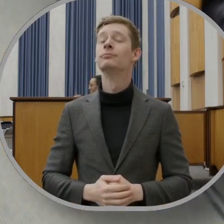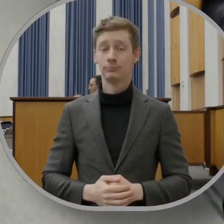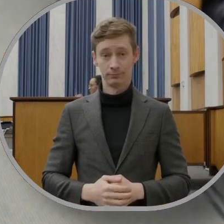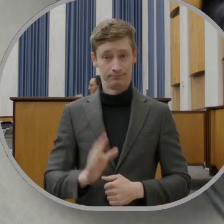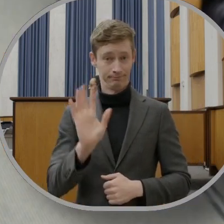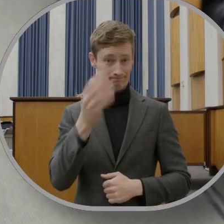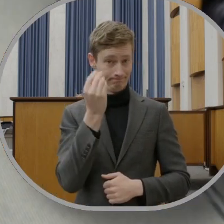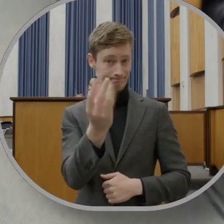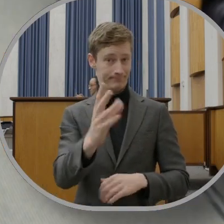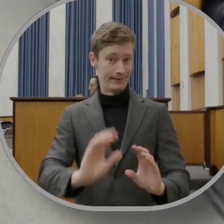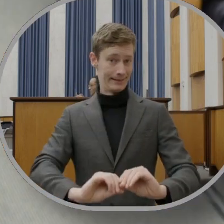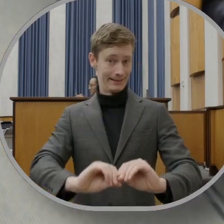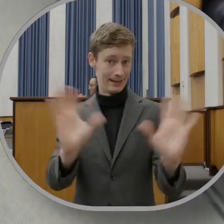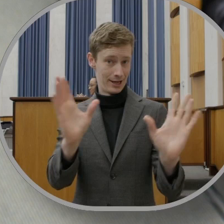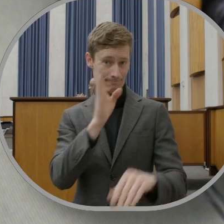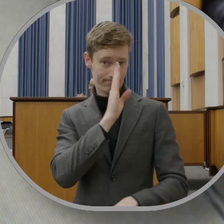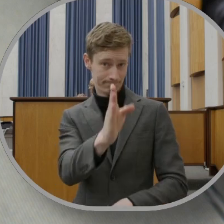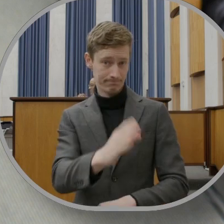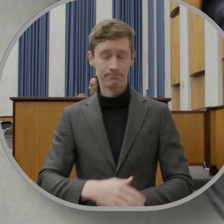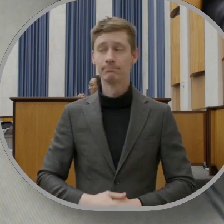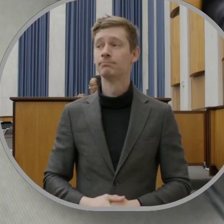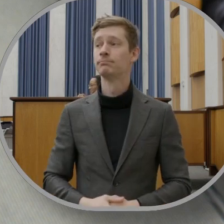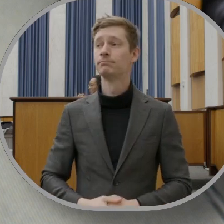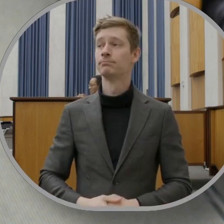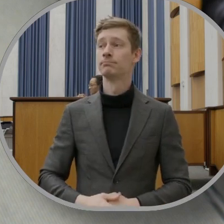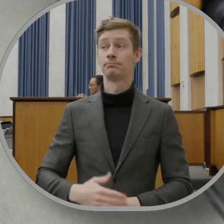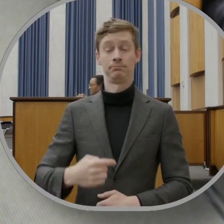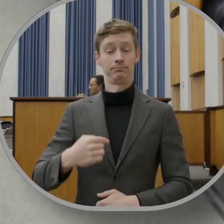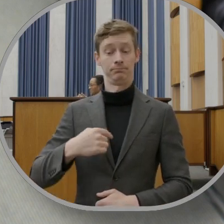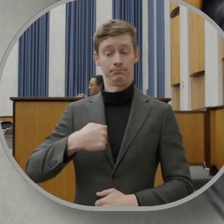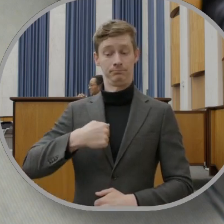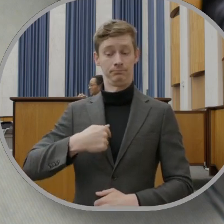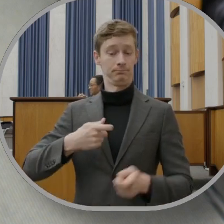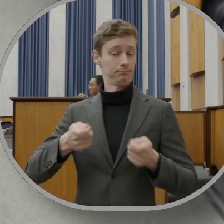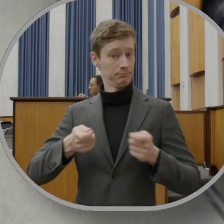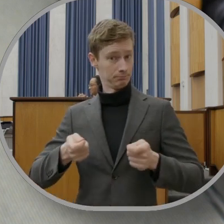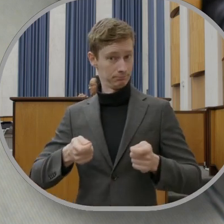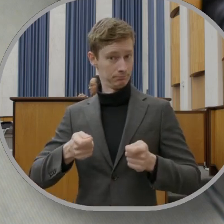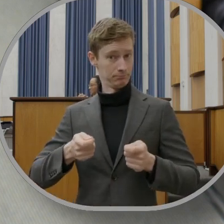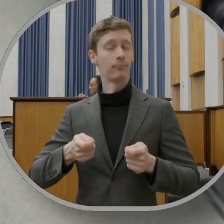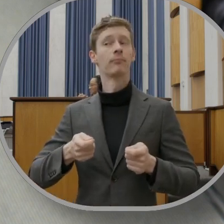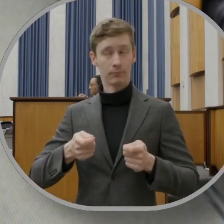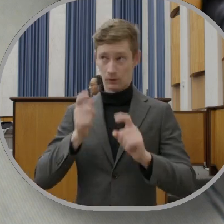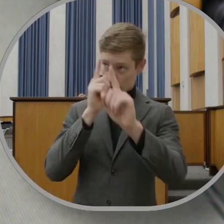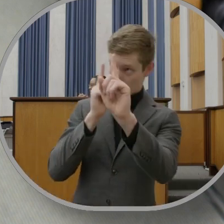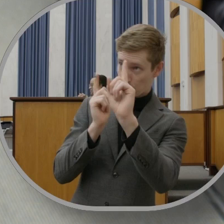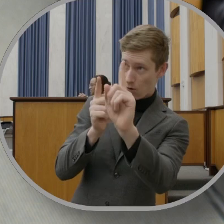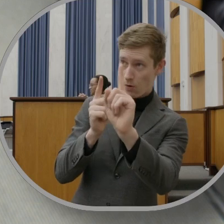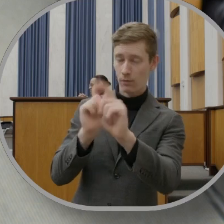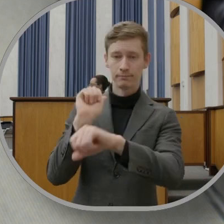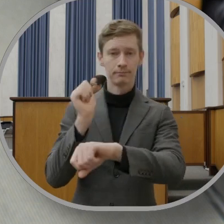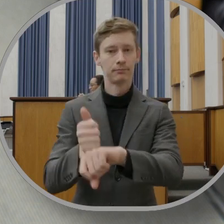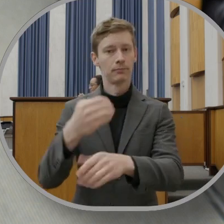Let me be clear. It has been the goal of this administration to create abundant opportunities for